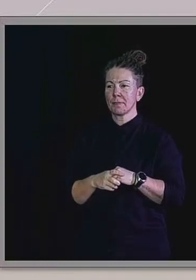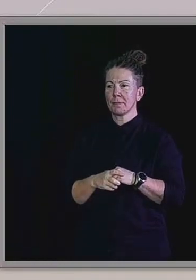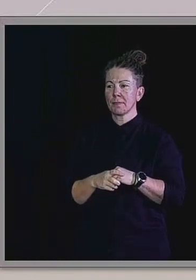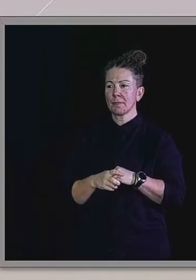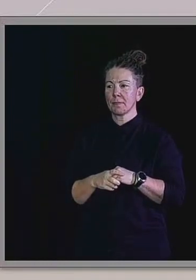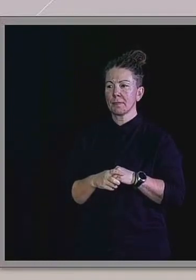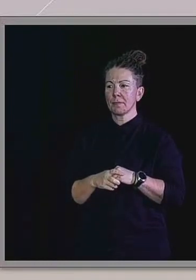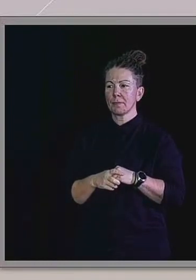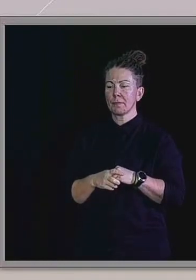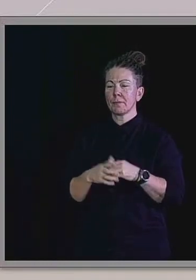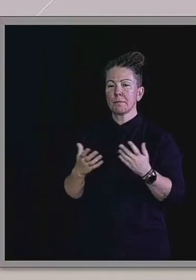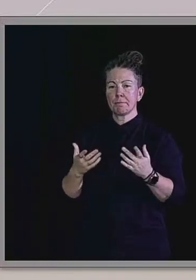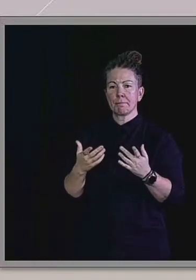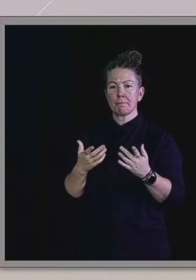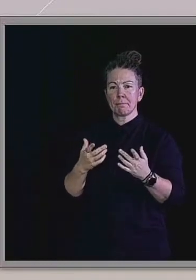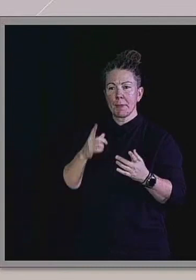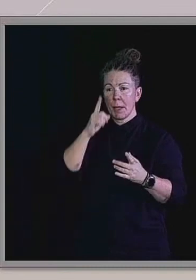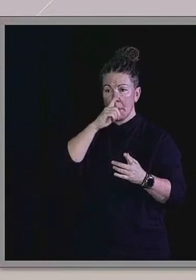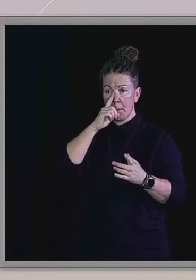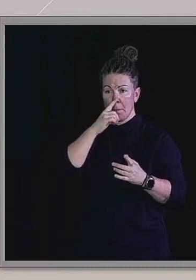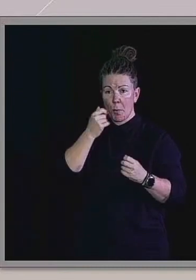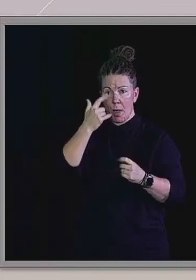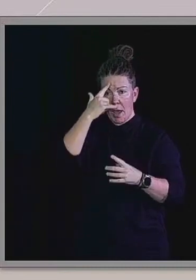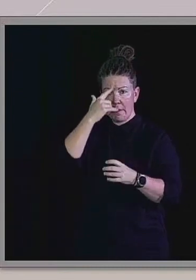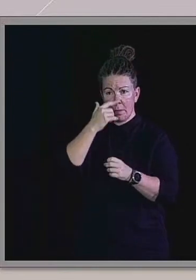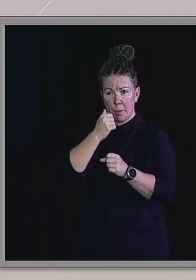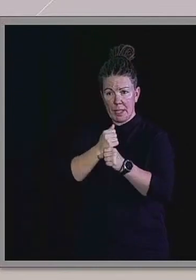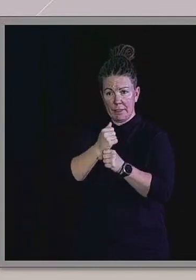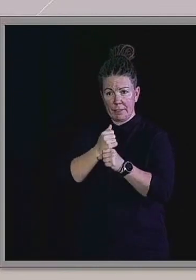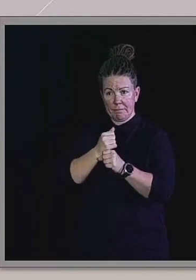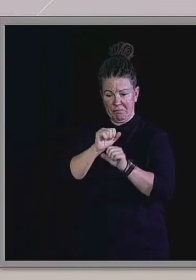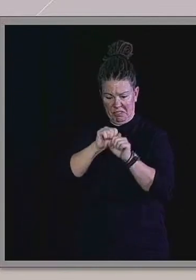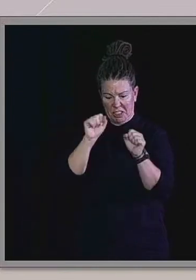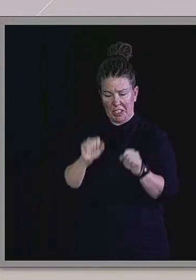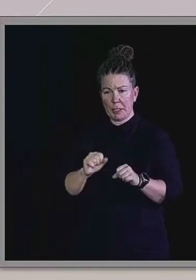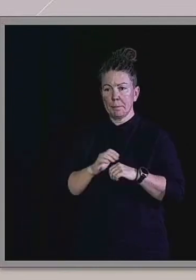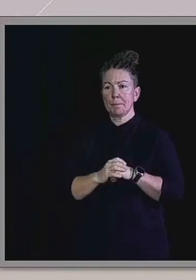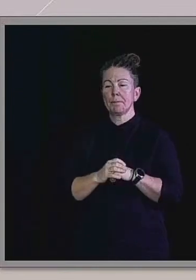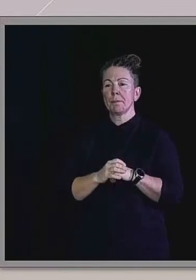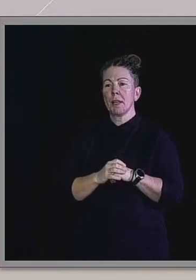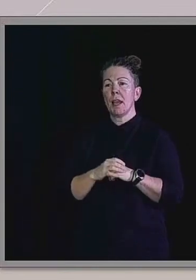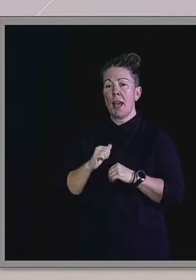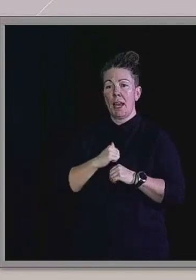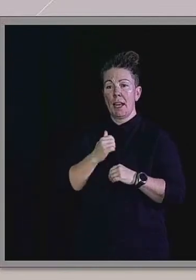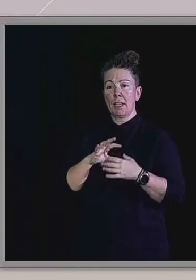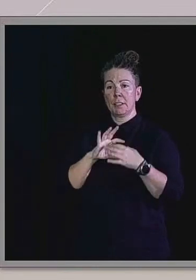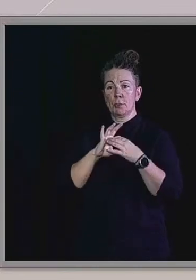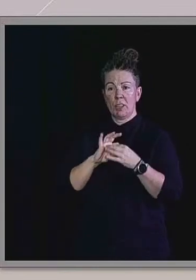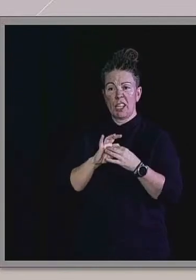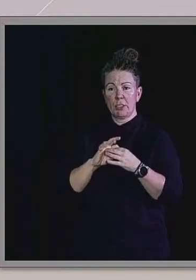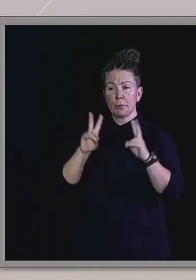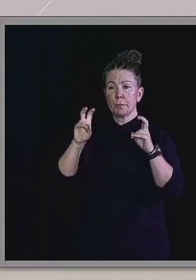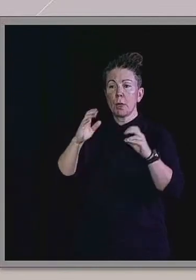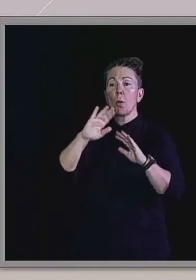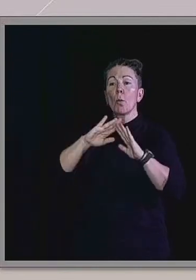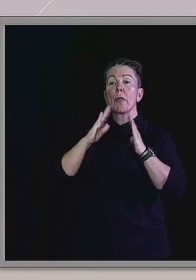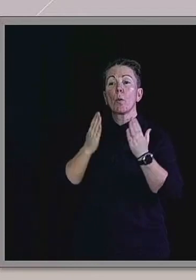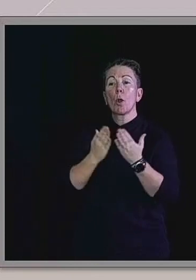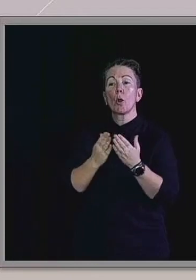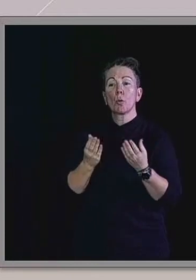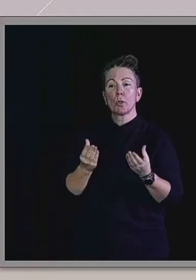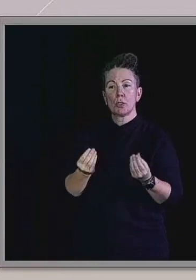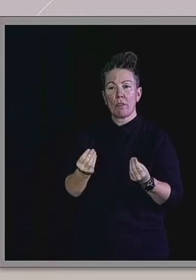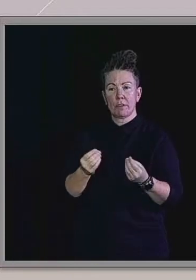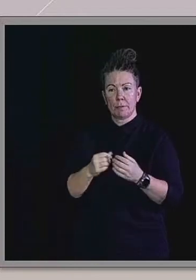Everybody's belief system is first and foremost centered around the term "ngora nyujungamo" when the world was soft. Is